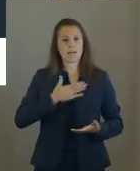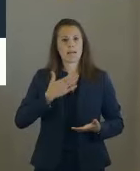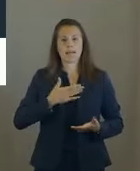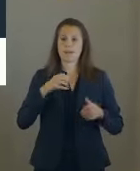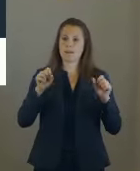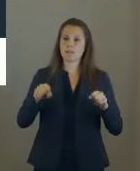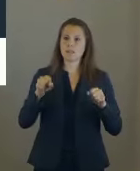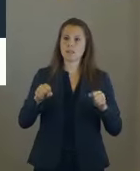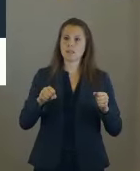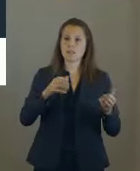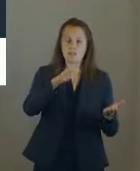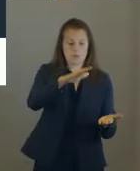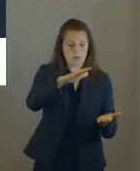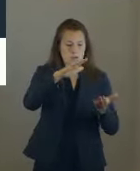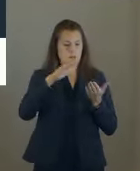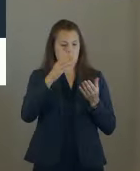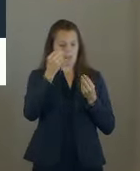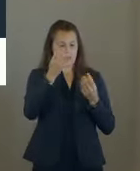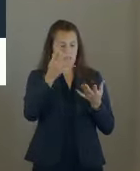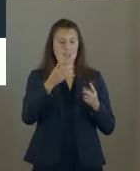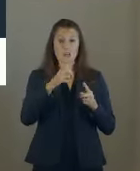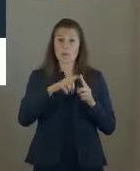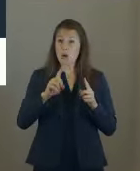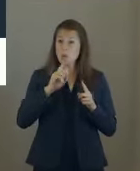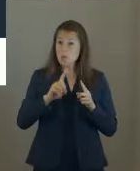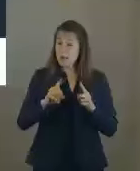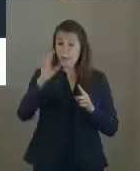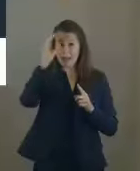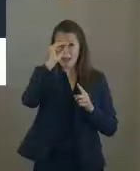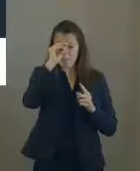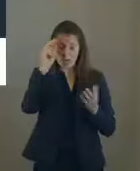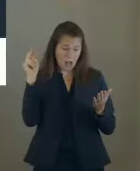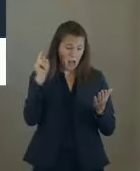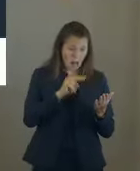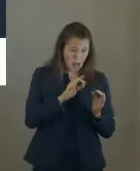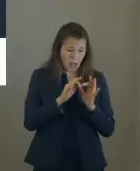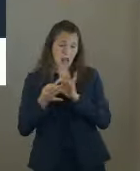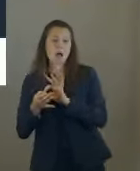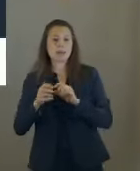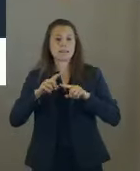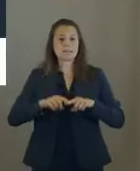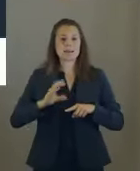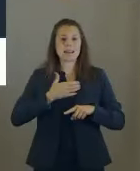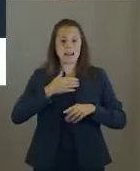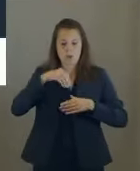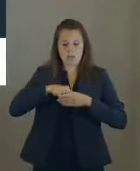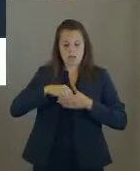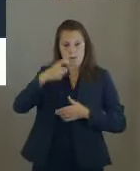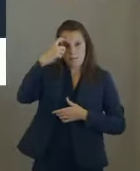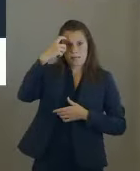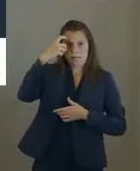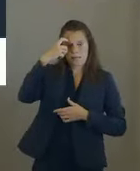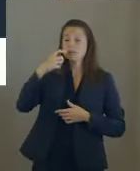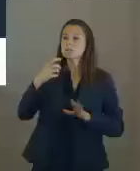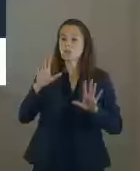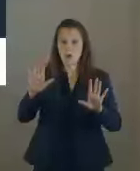take information is nearly entirely subjective to the mind state that we're in when we receive it. With that in mind, I want to